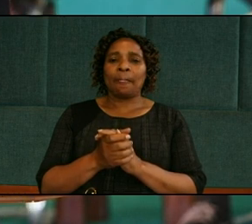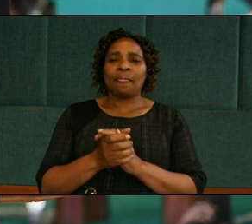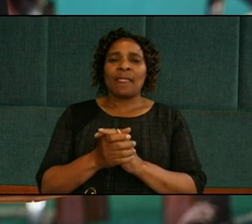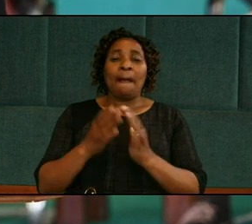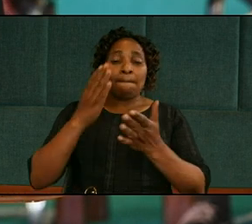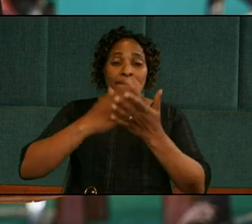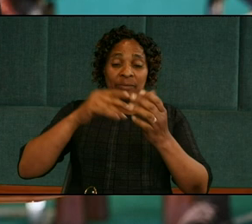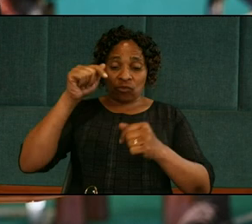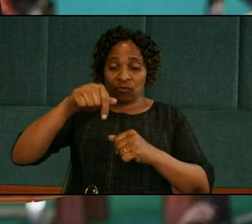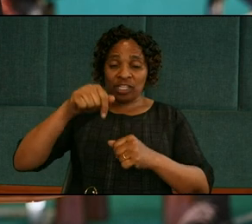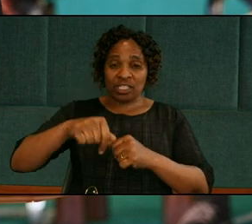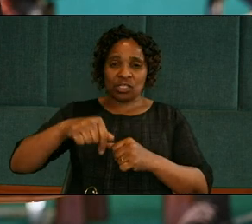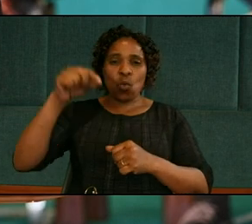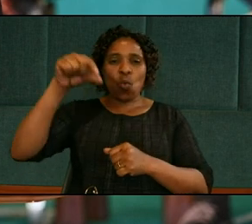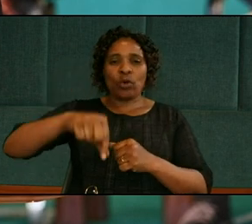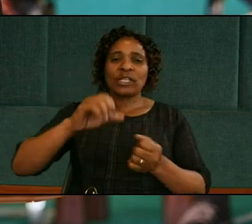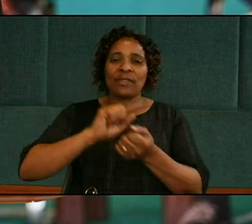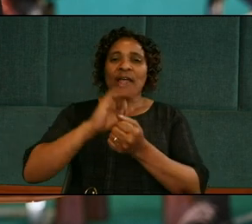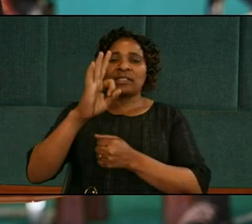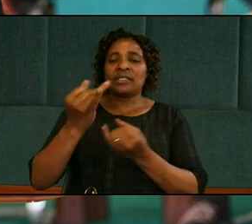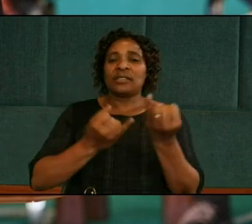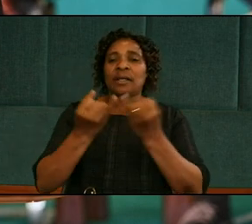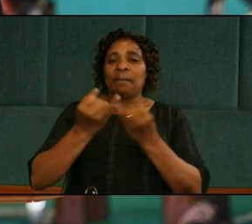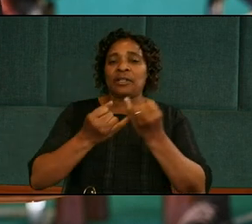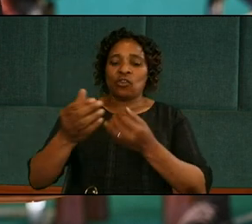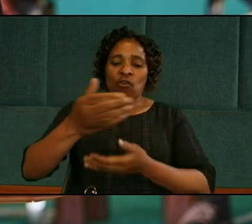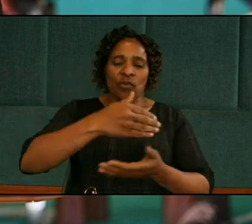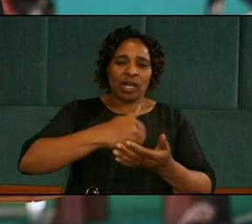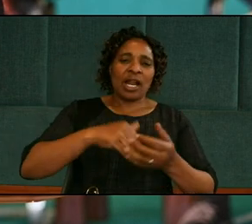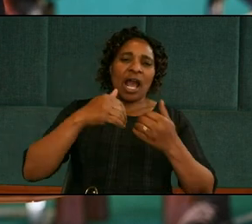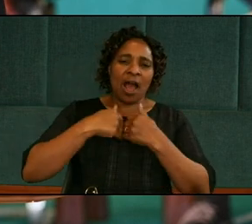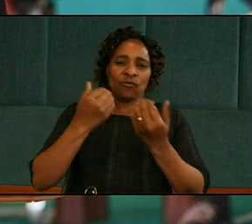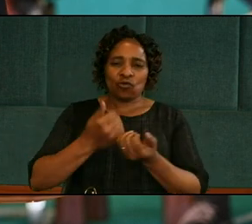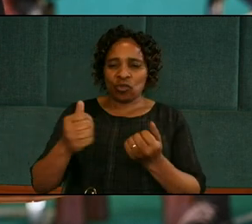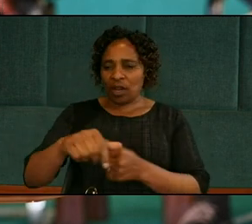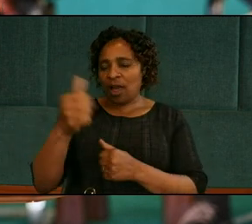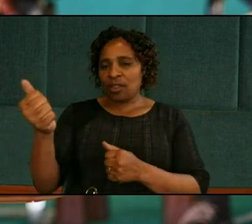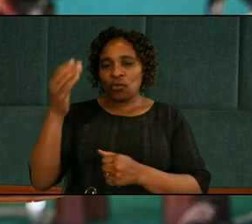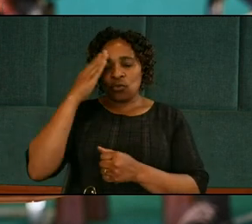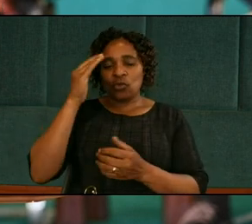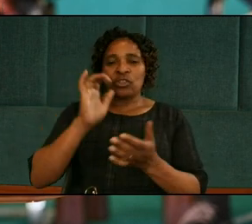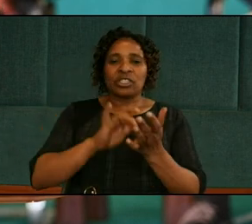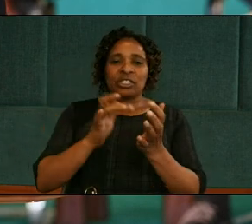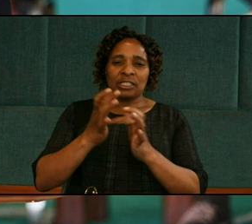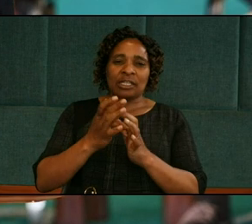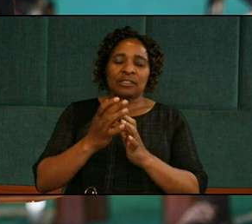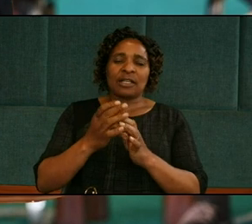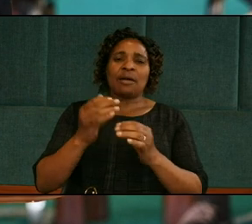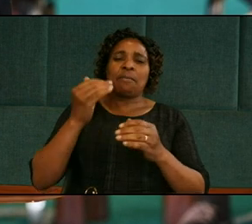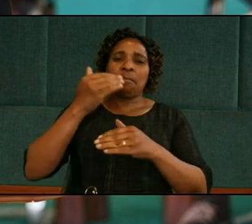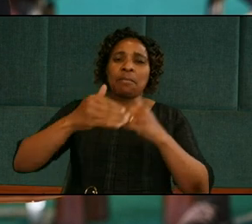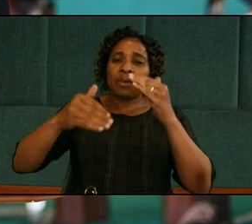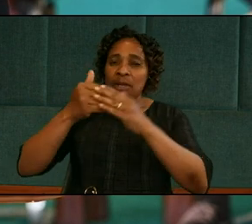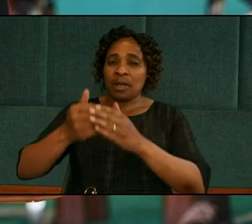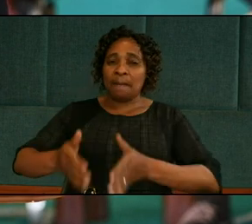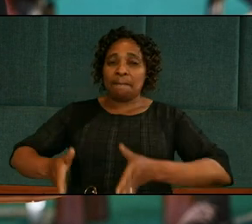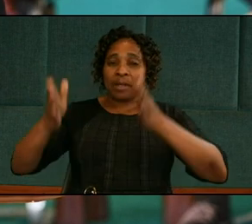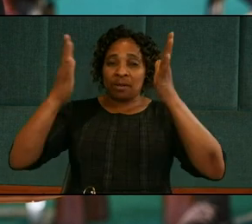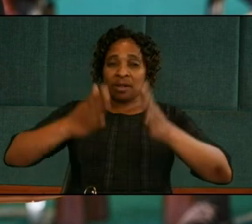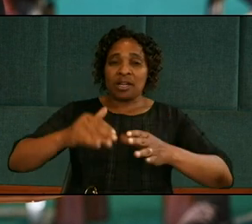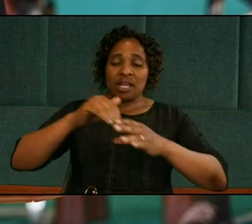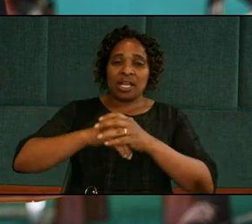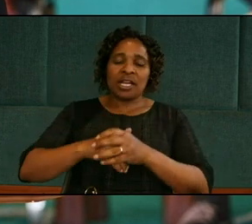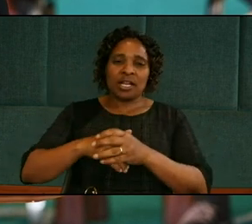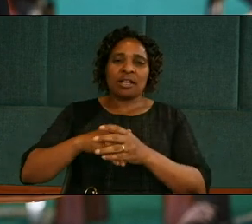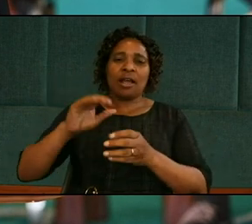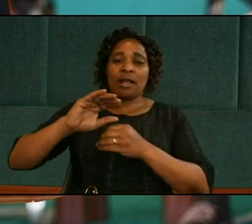Part of this quarter's 13th Sabbath offering will help other children in Latvia know Jesus. The offering will help construct a building in Latvia's capital,